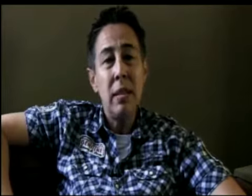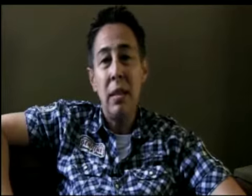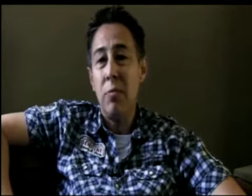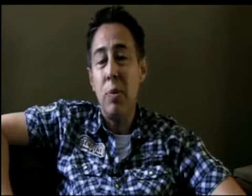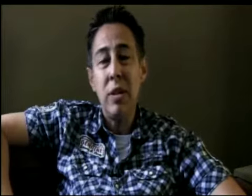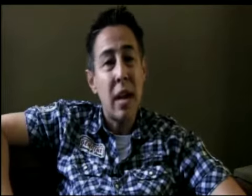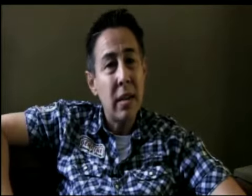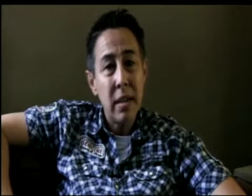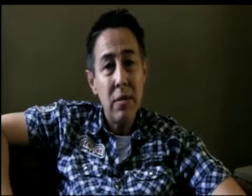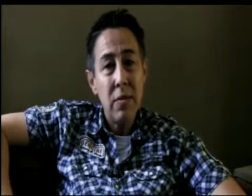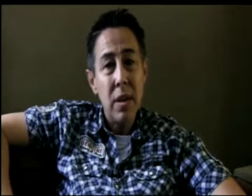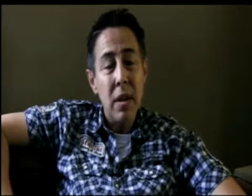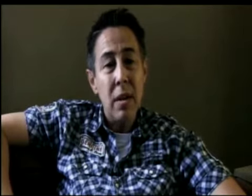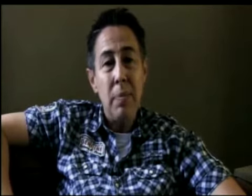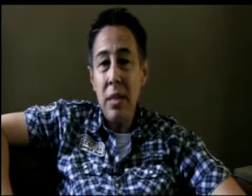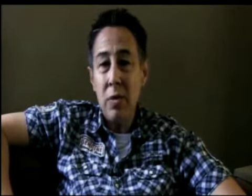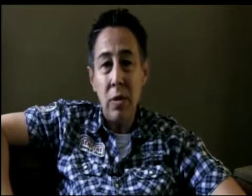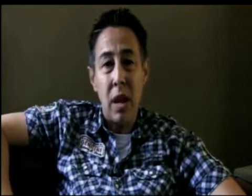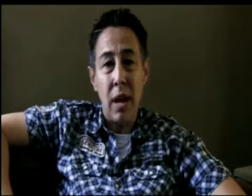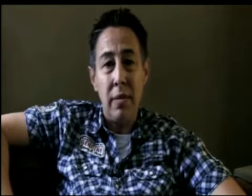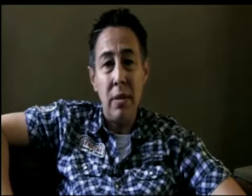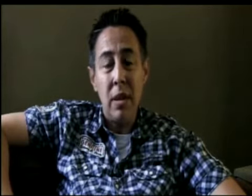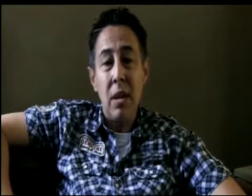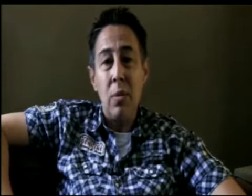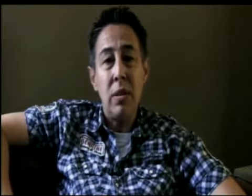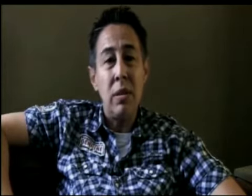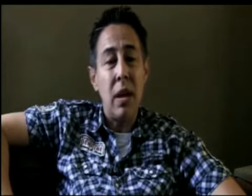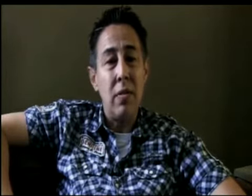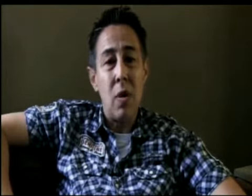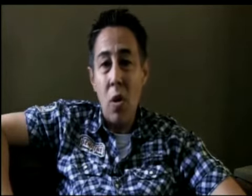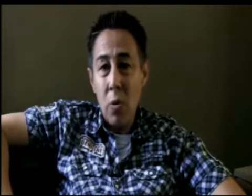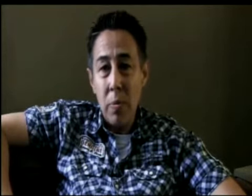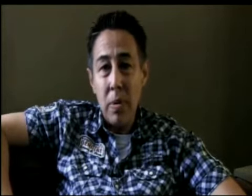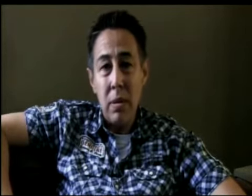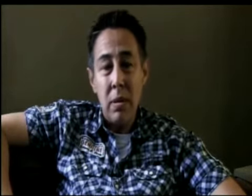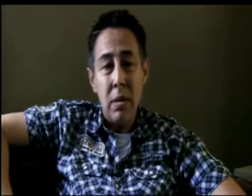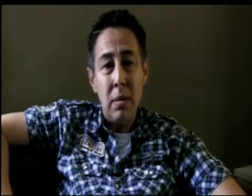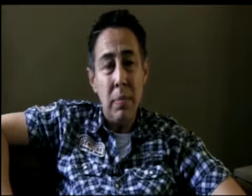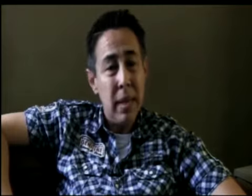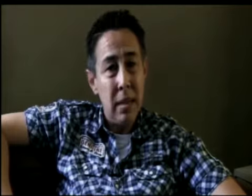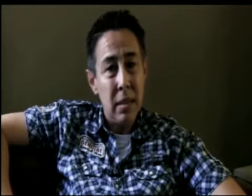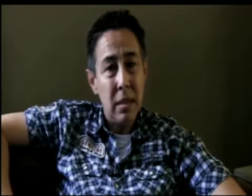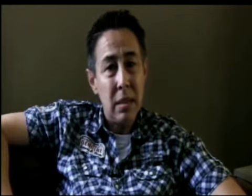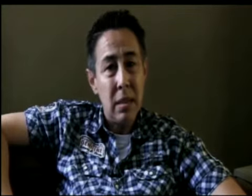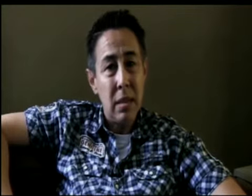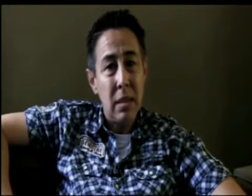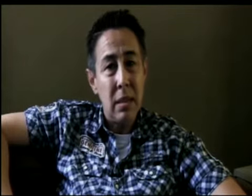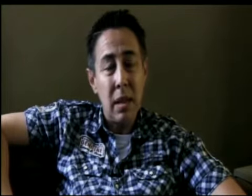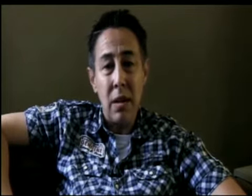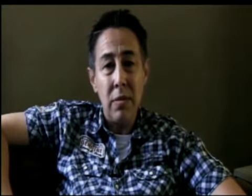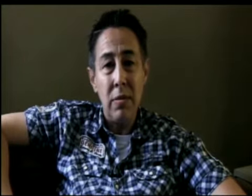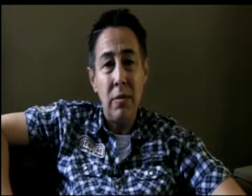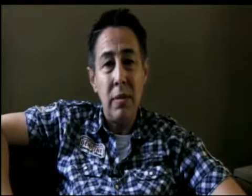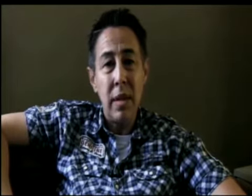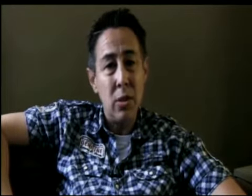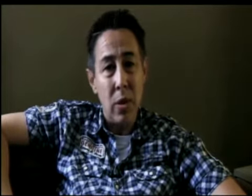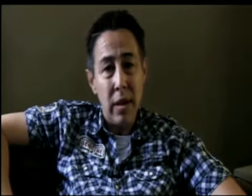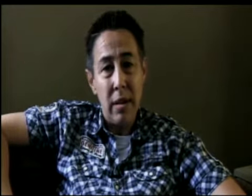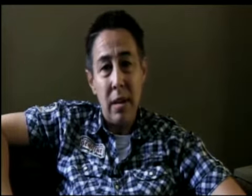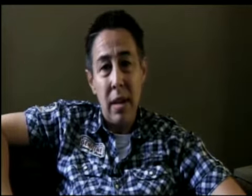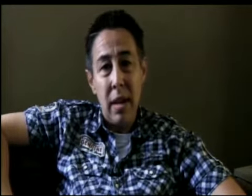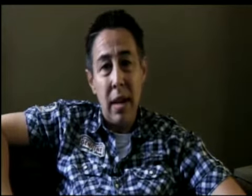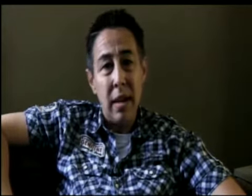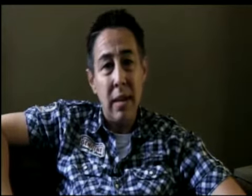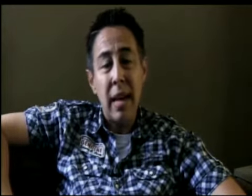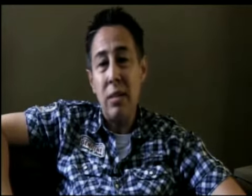that people can live productive, peaceful lives with a lot of hope, peace, love, and